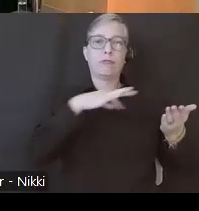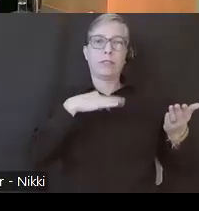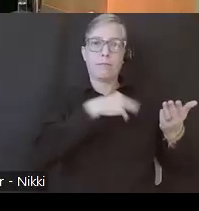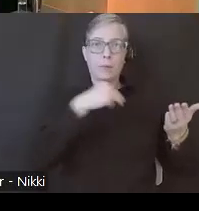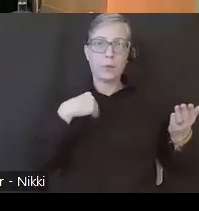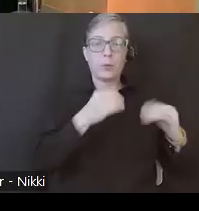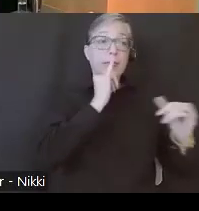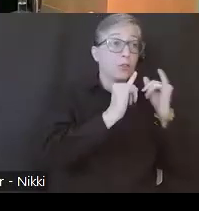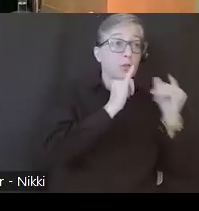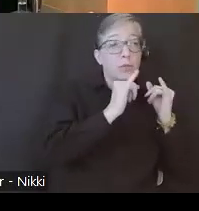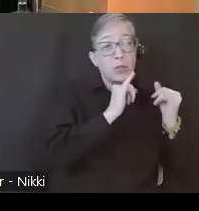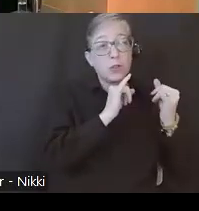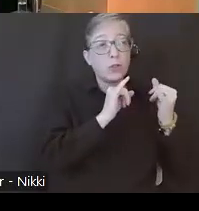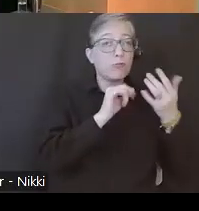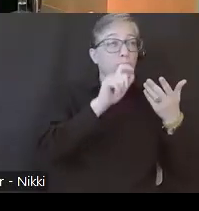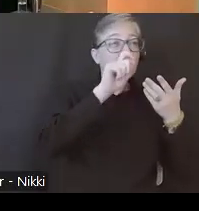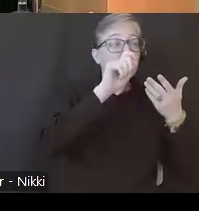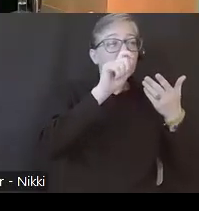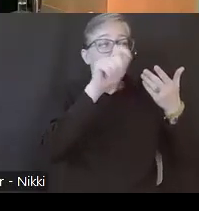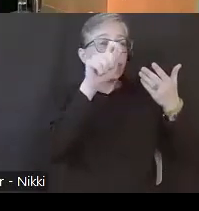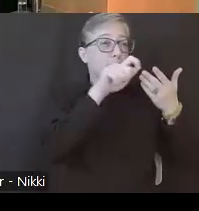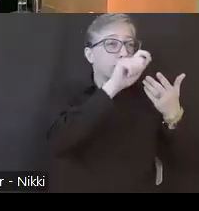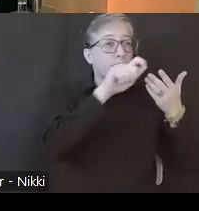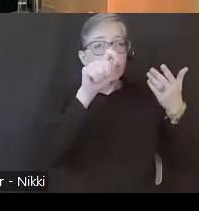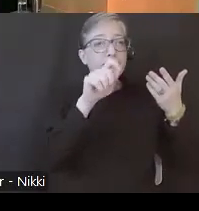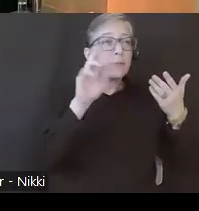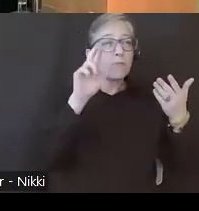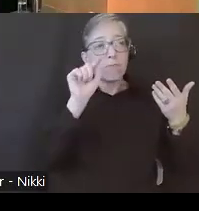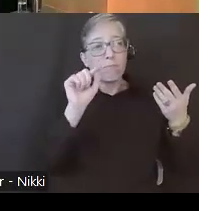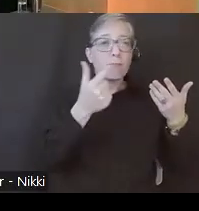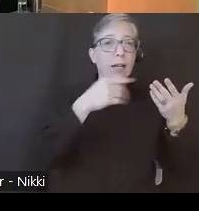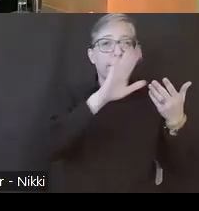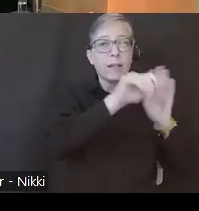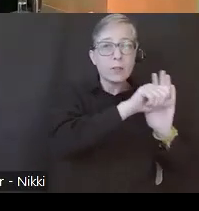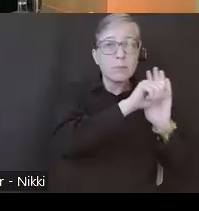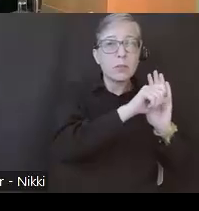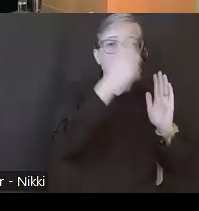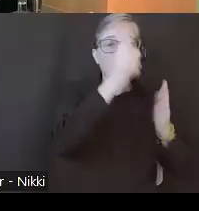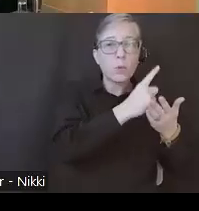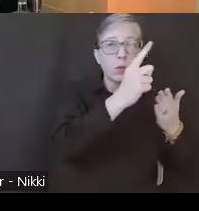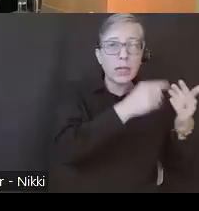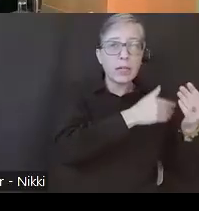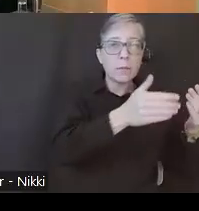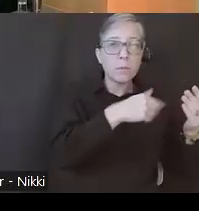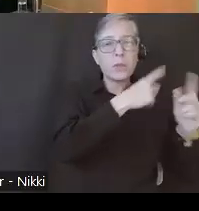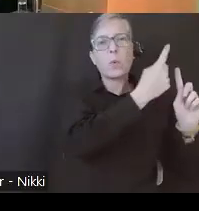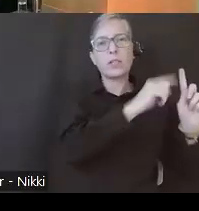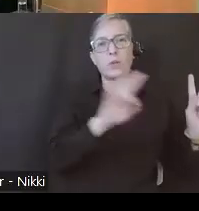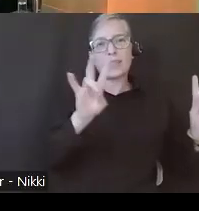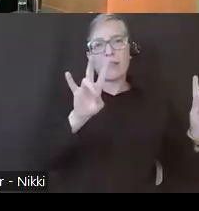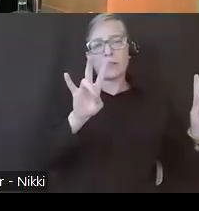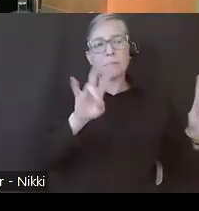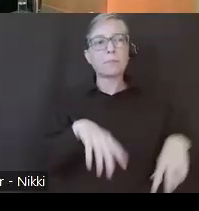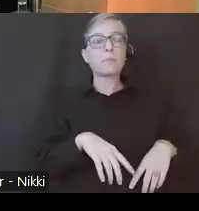current symptoms, usually in the past week. That's what we're using. They're rated on a 1 to 7 scale. Positive symptoms include things